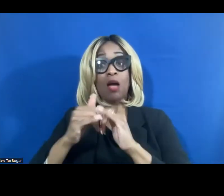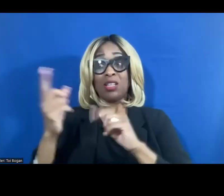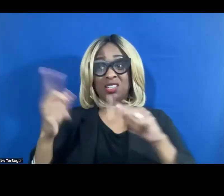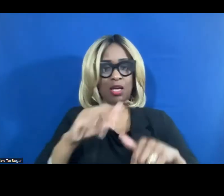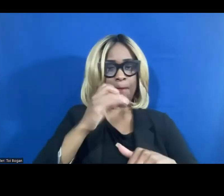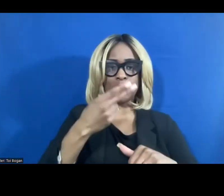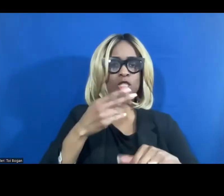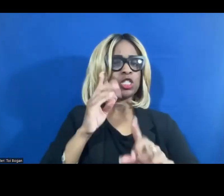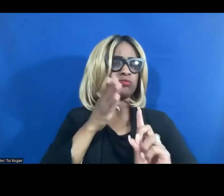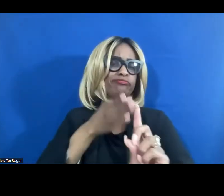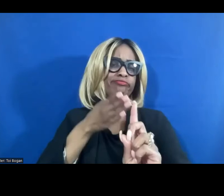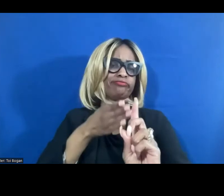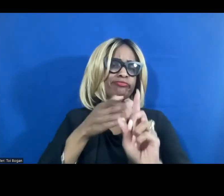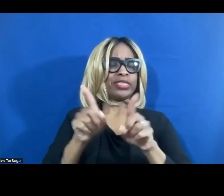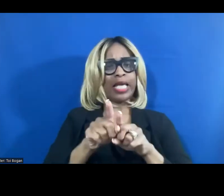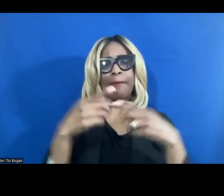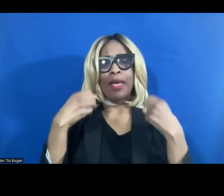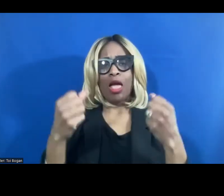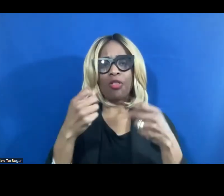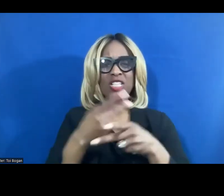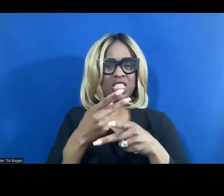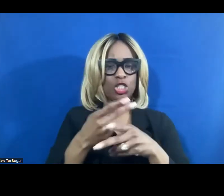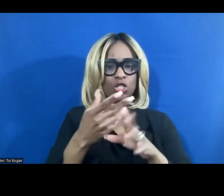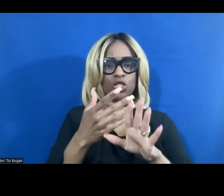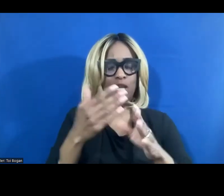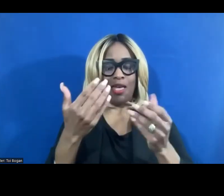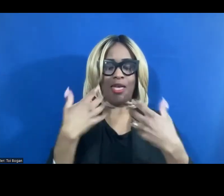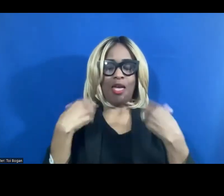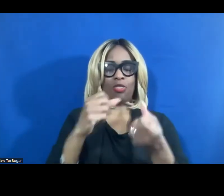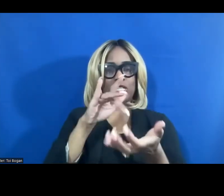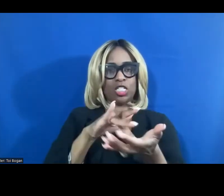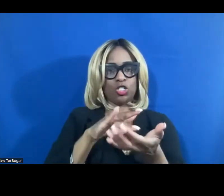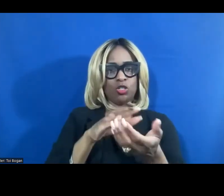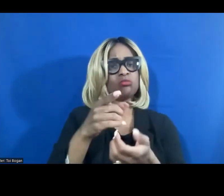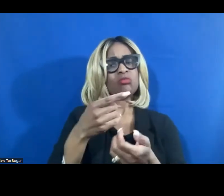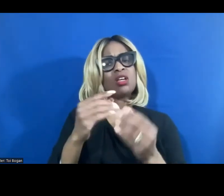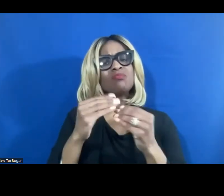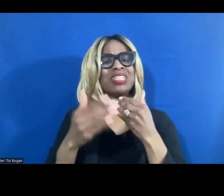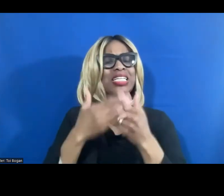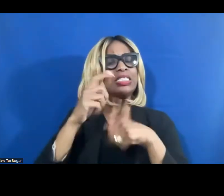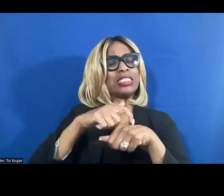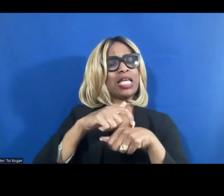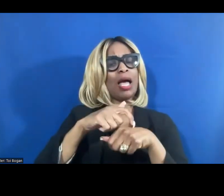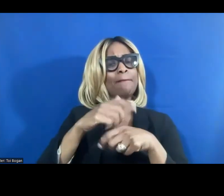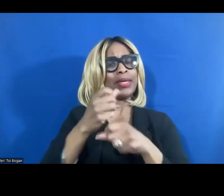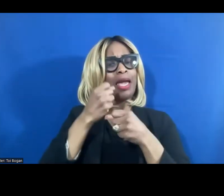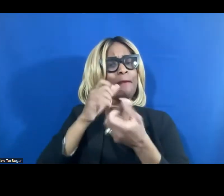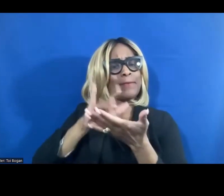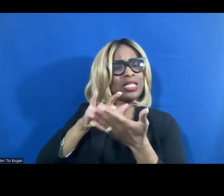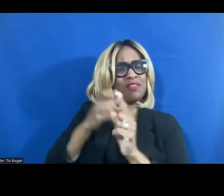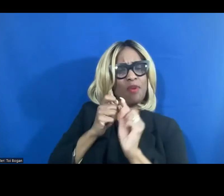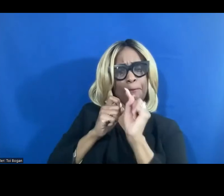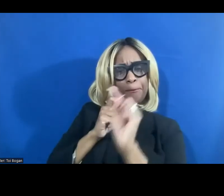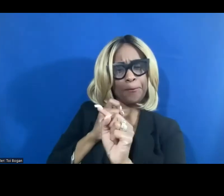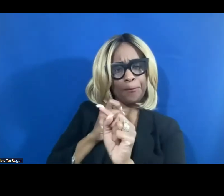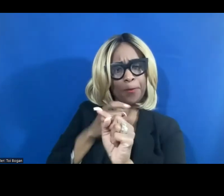same health center, they know each other by name, that he said he has an easier time getting his asthma medication while